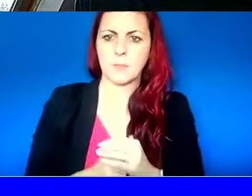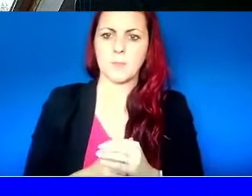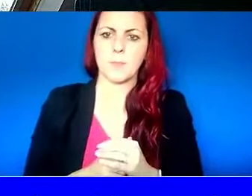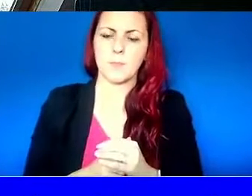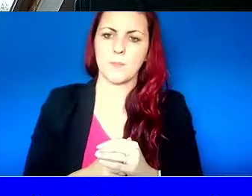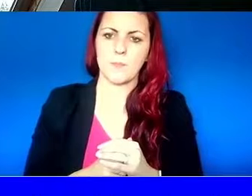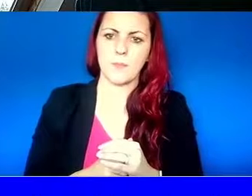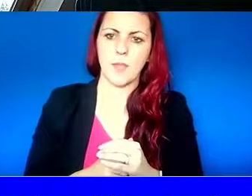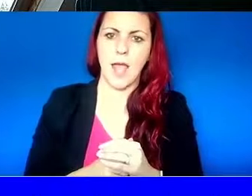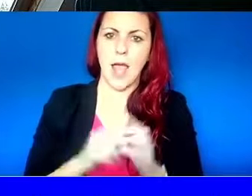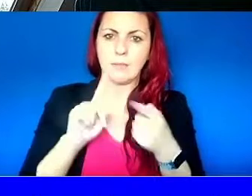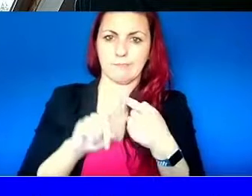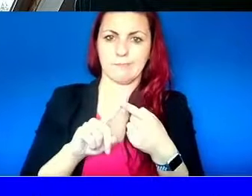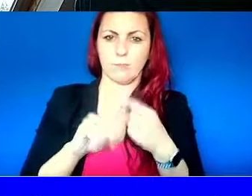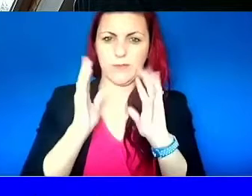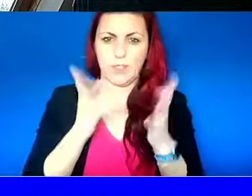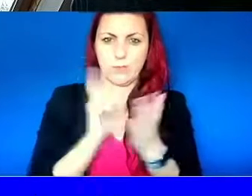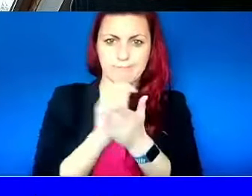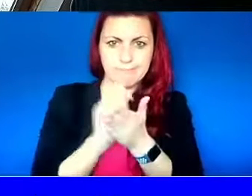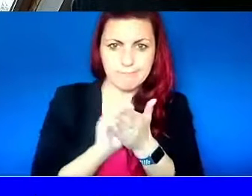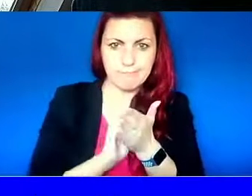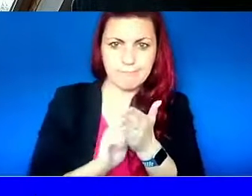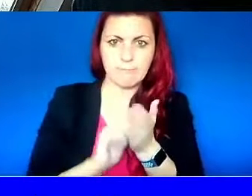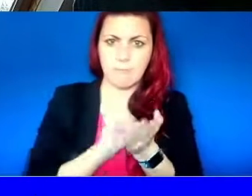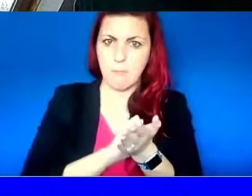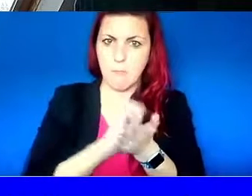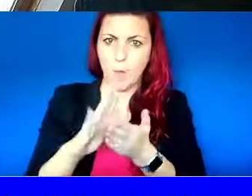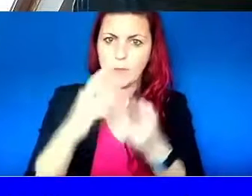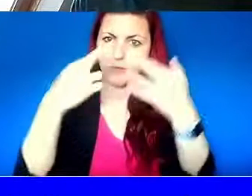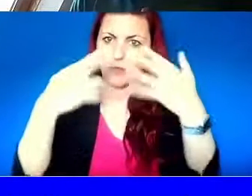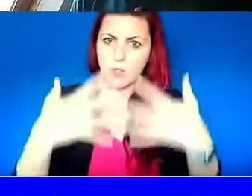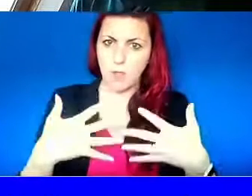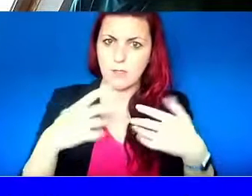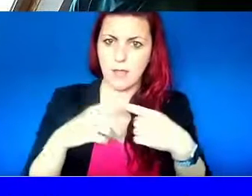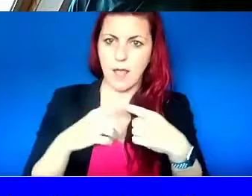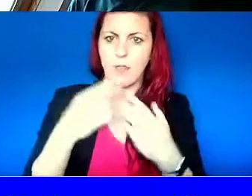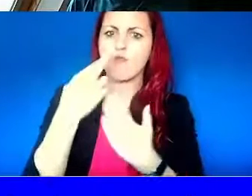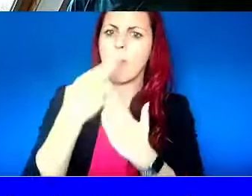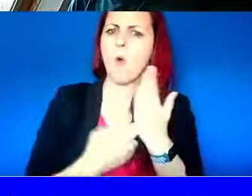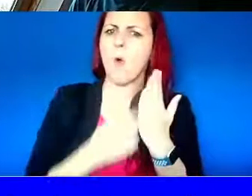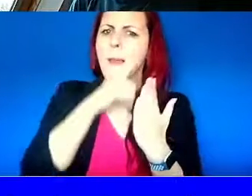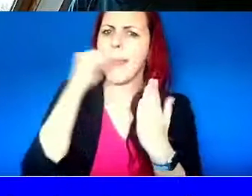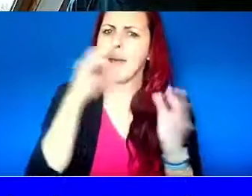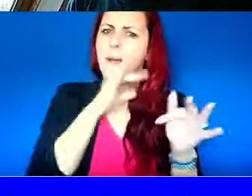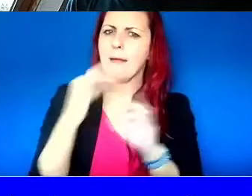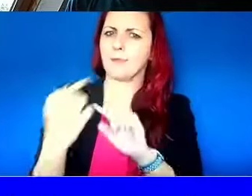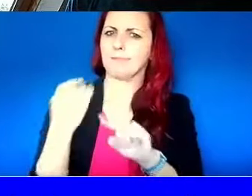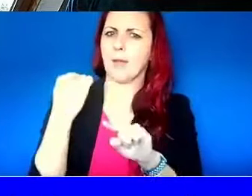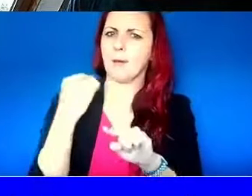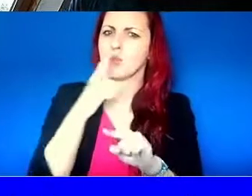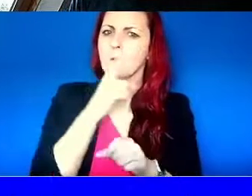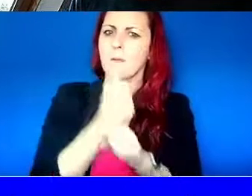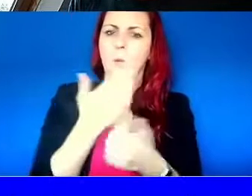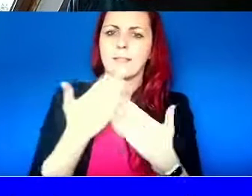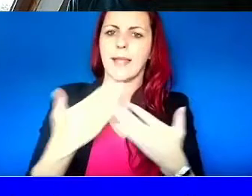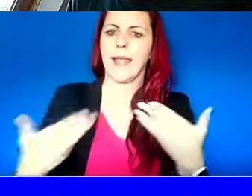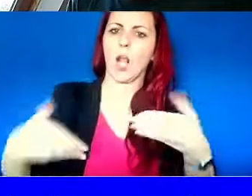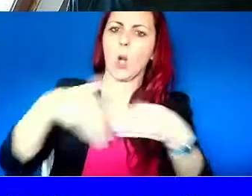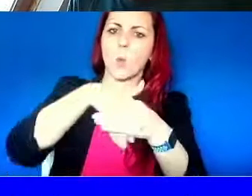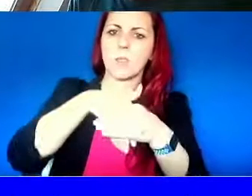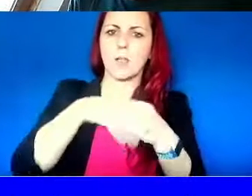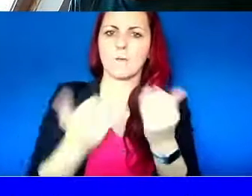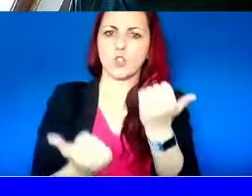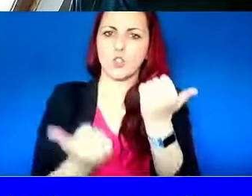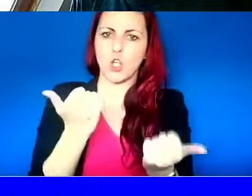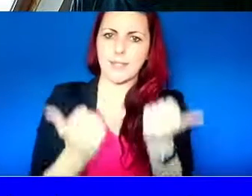and published our results. And the inquiry report was entitled Inclusive Justice,